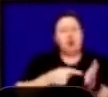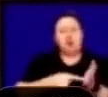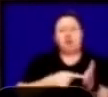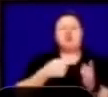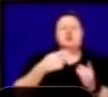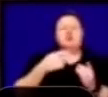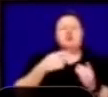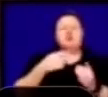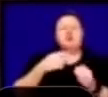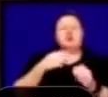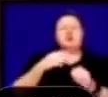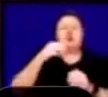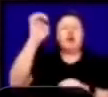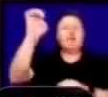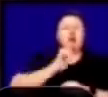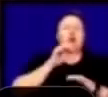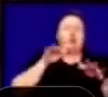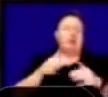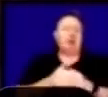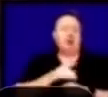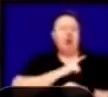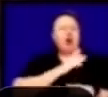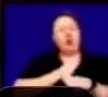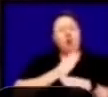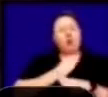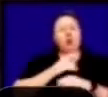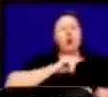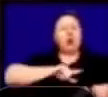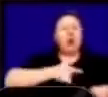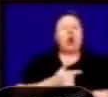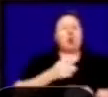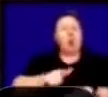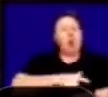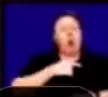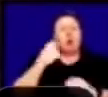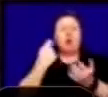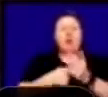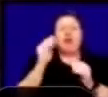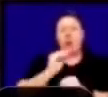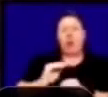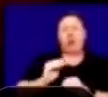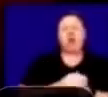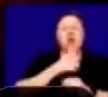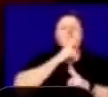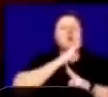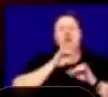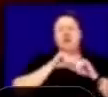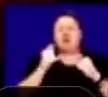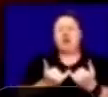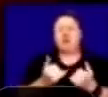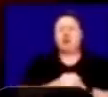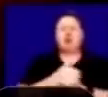immigrants because they force them to work for longer hours and pay them almost nothing. That is why private companies are willing